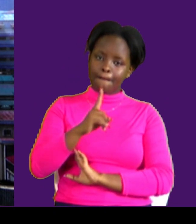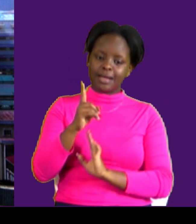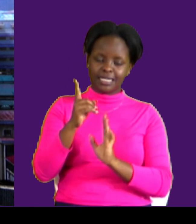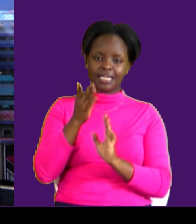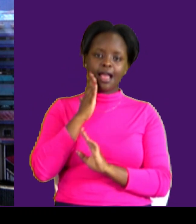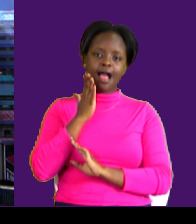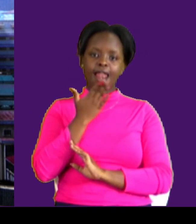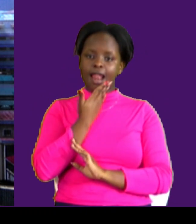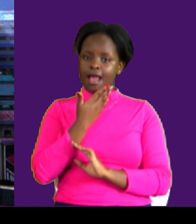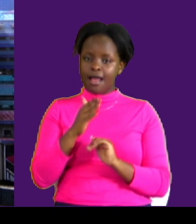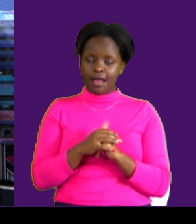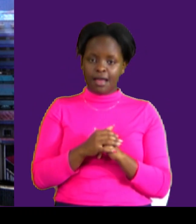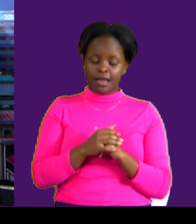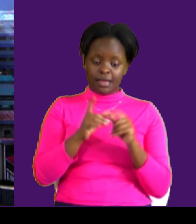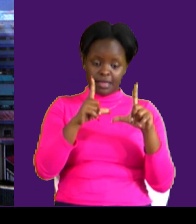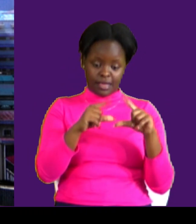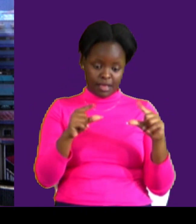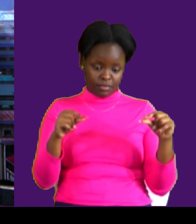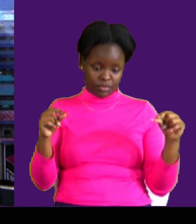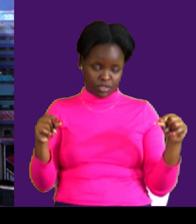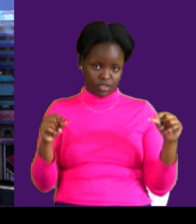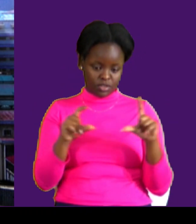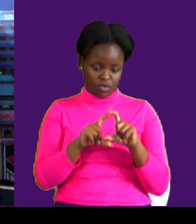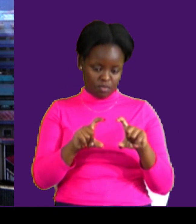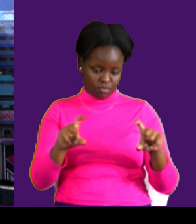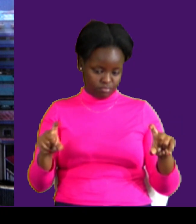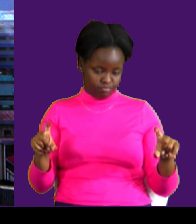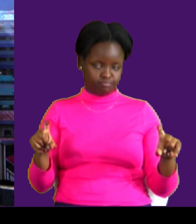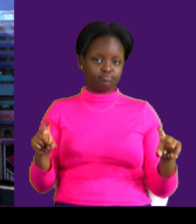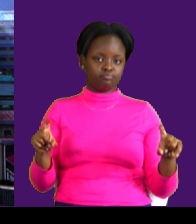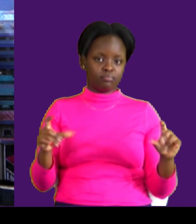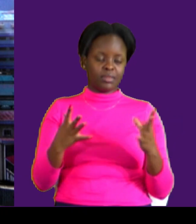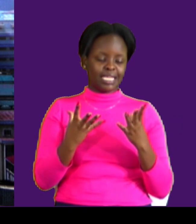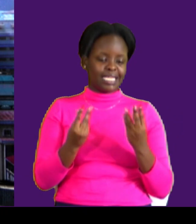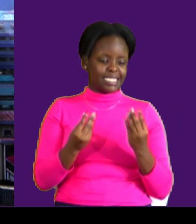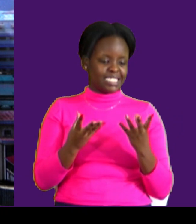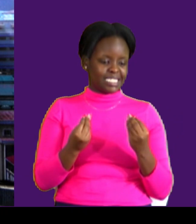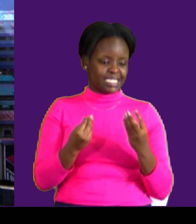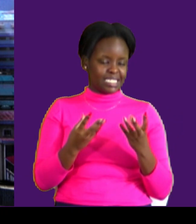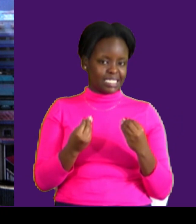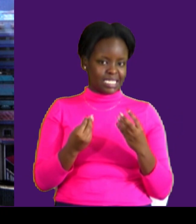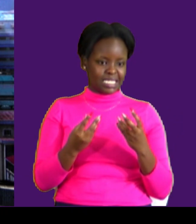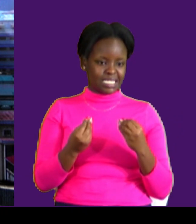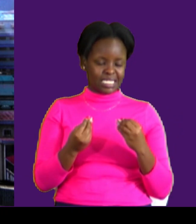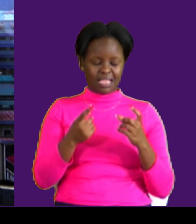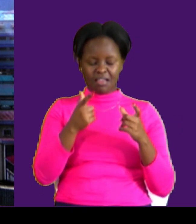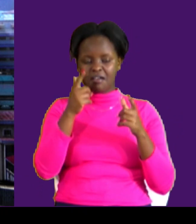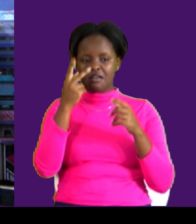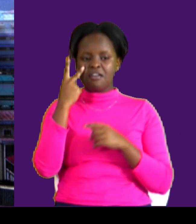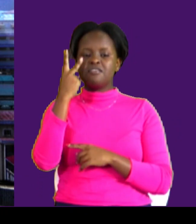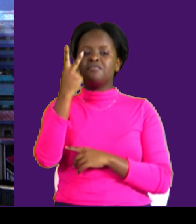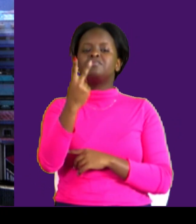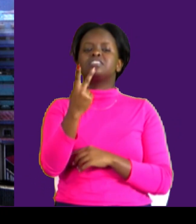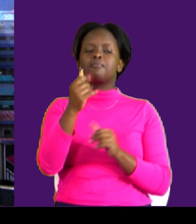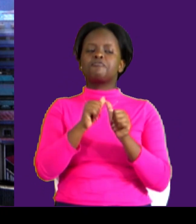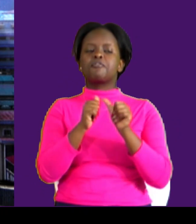that captions or bottom ticker text are easily visible from far, or are